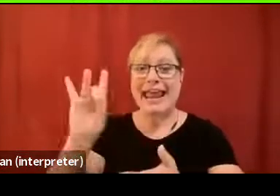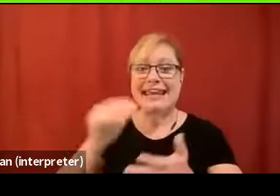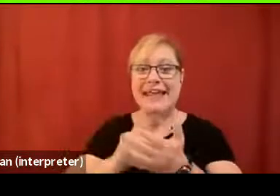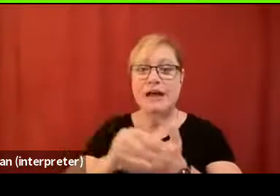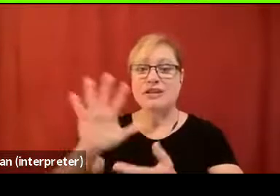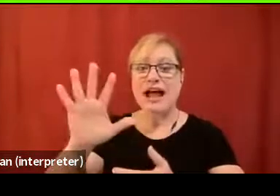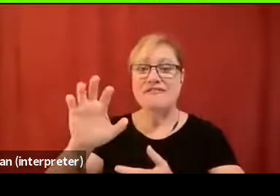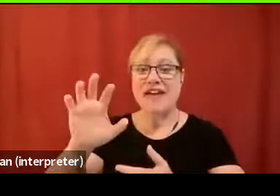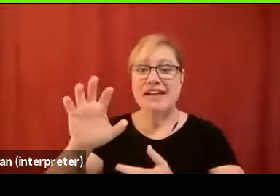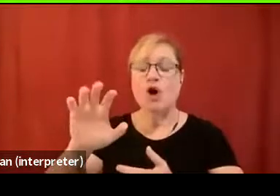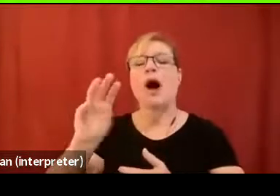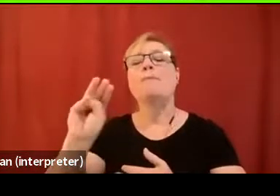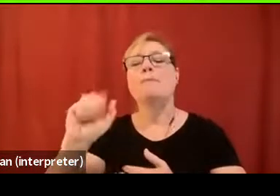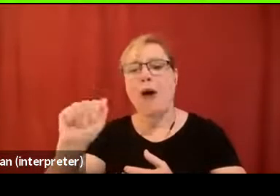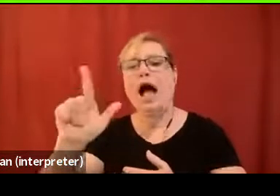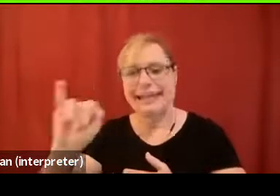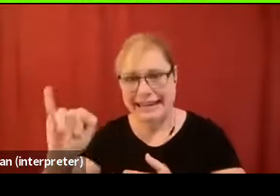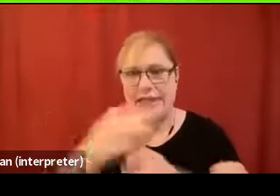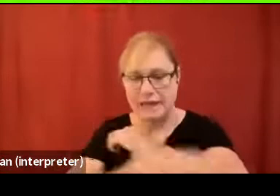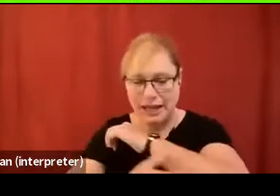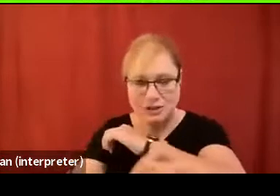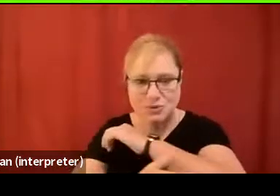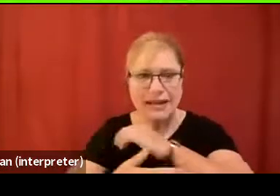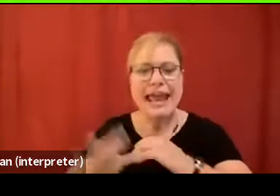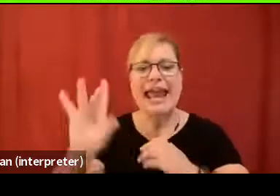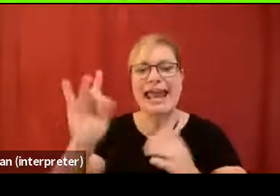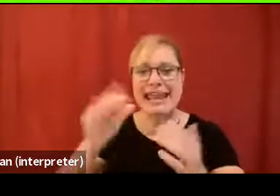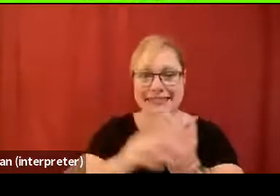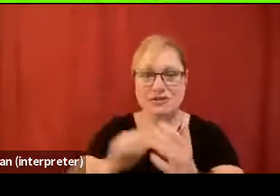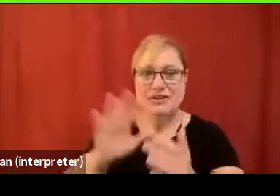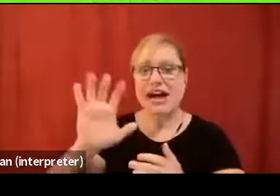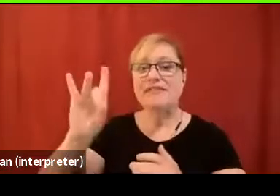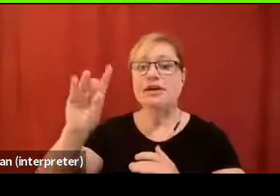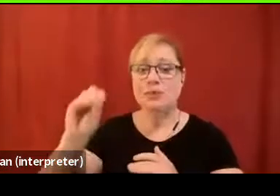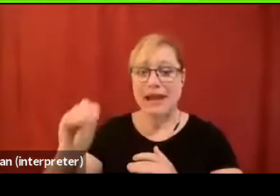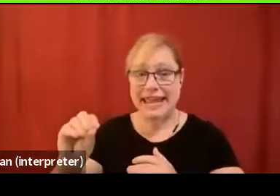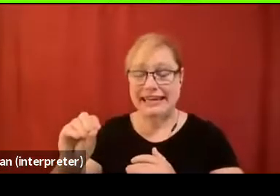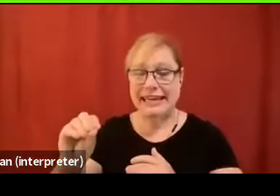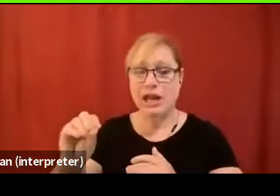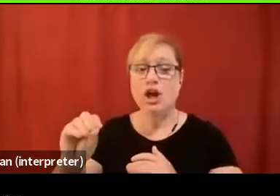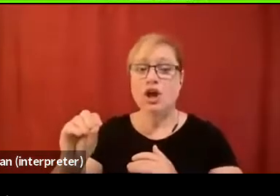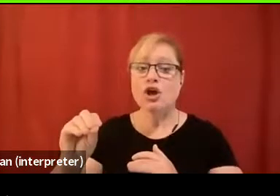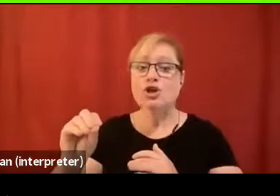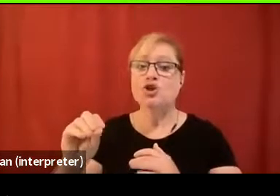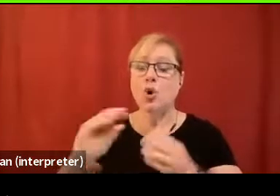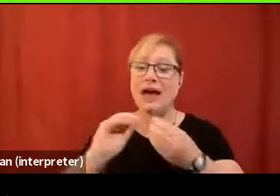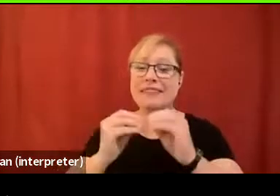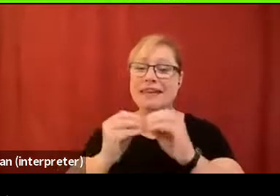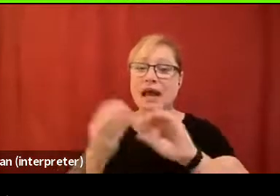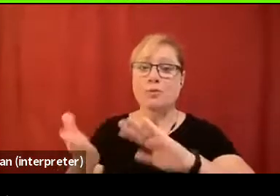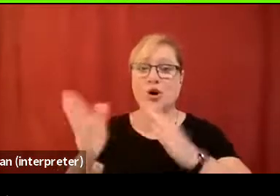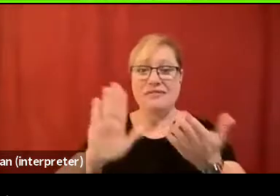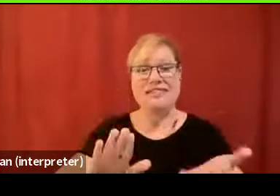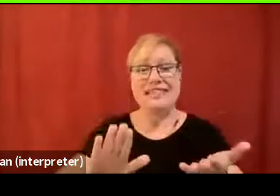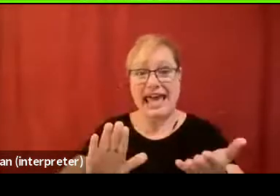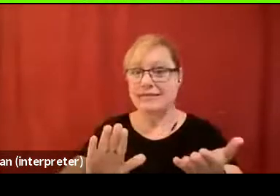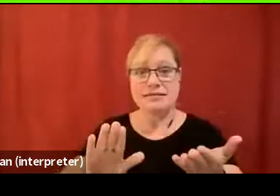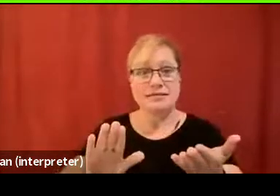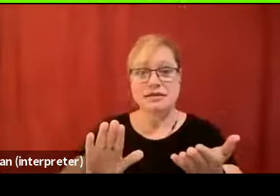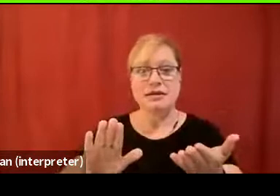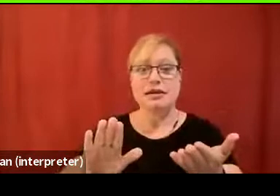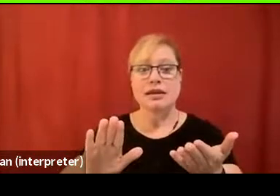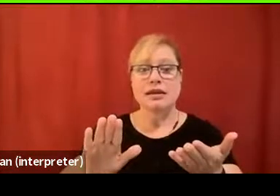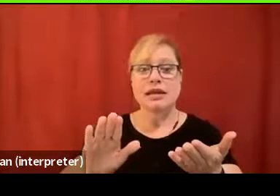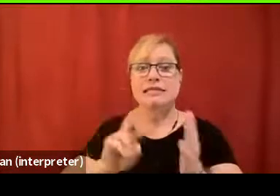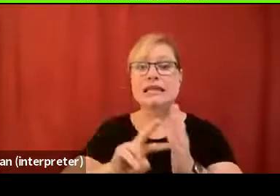8,580 cases. And so the number of deaths is something like just double digits. And